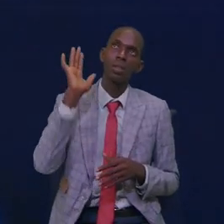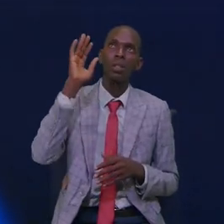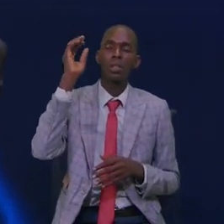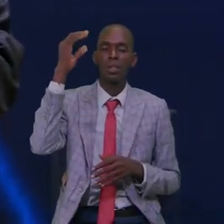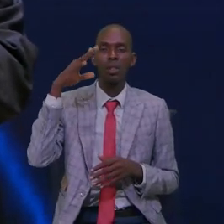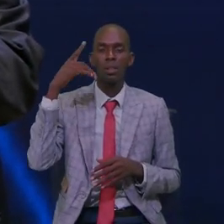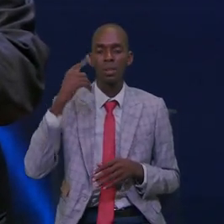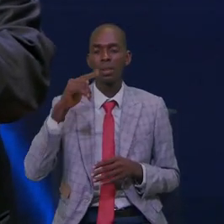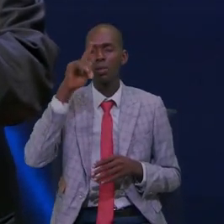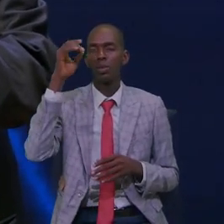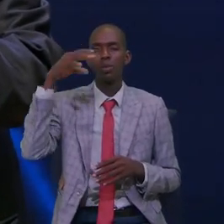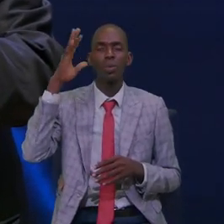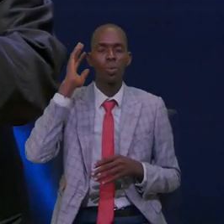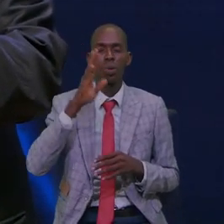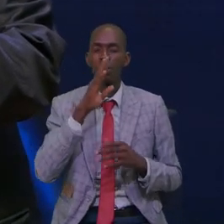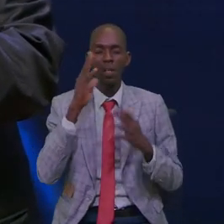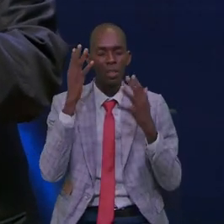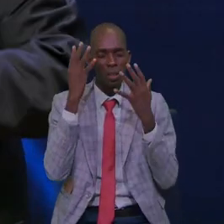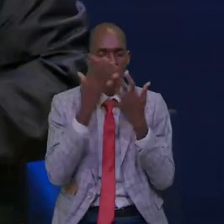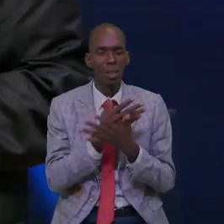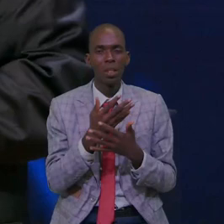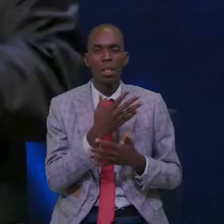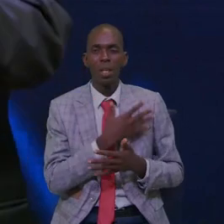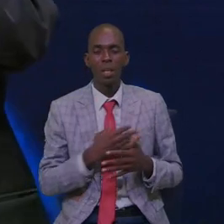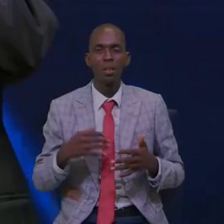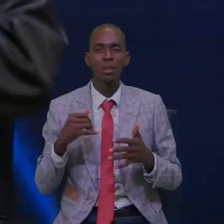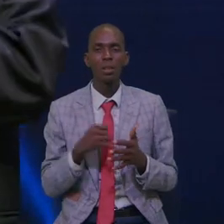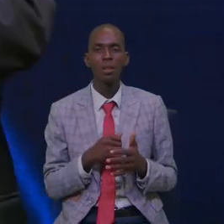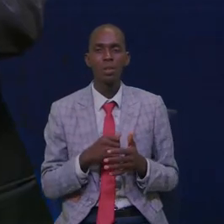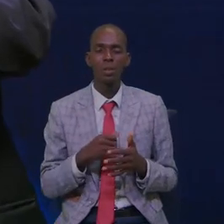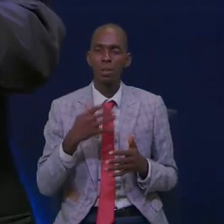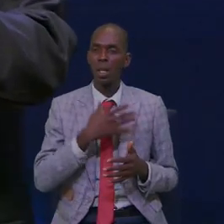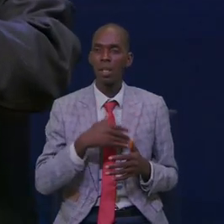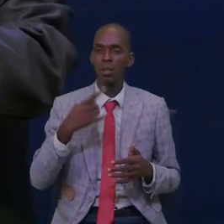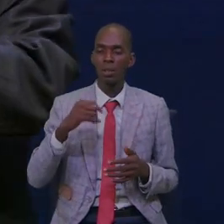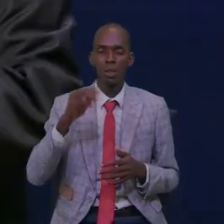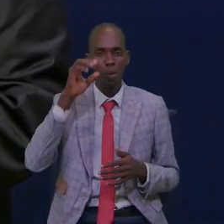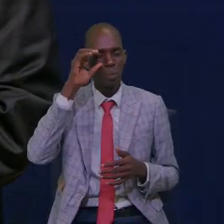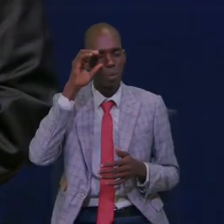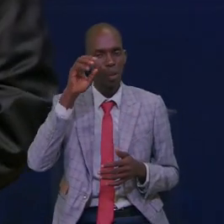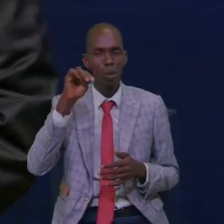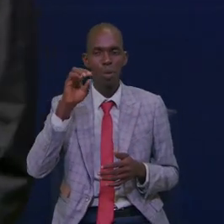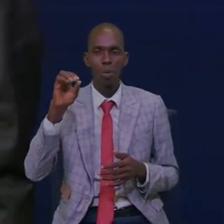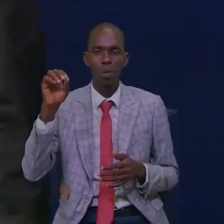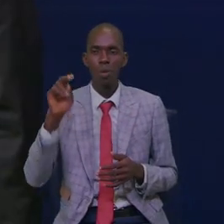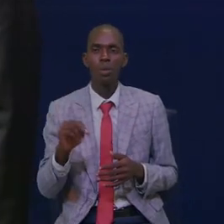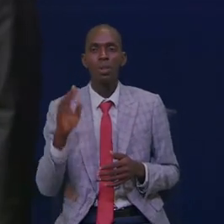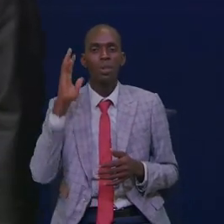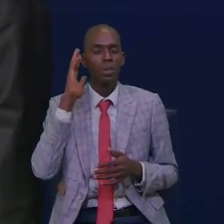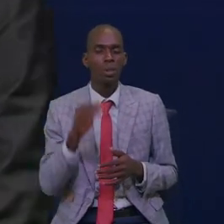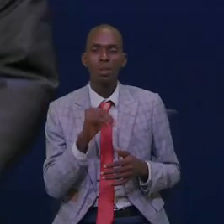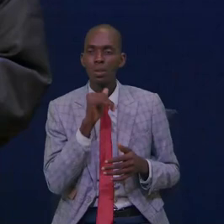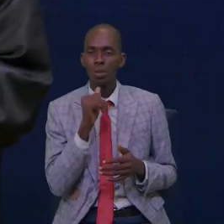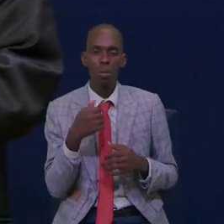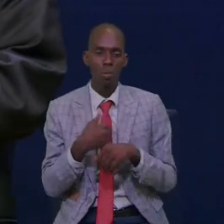be darkened in his going forth, and the moon shall not cause her light